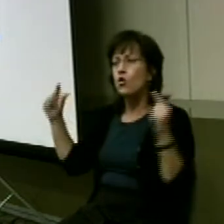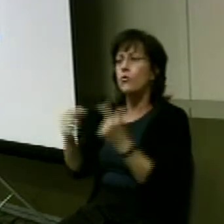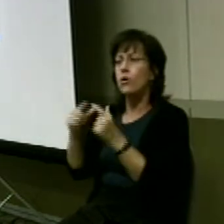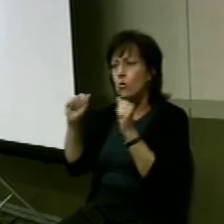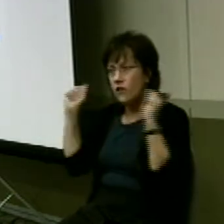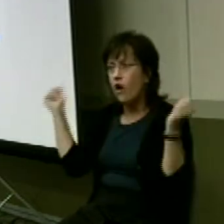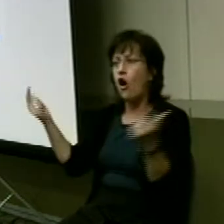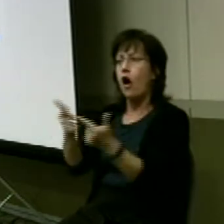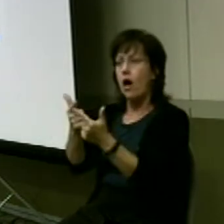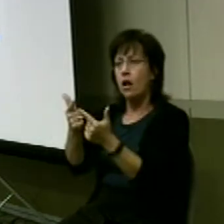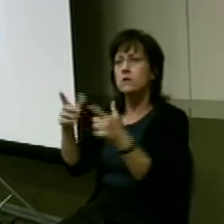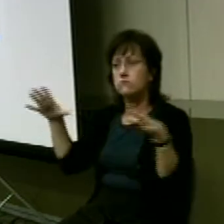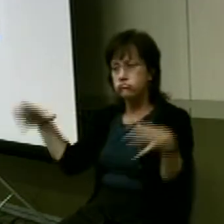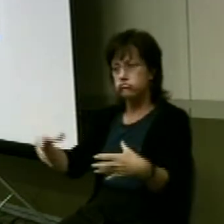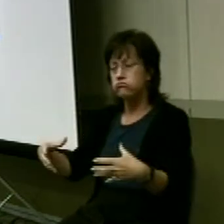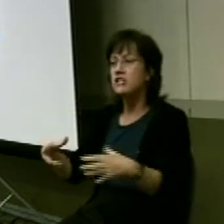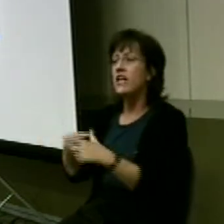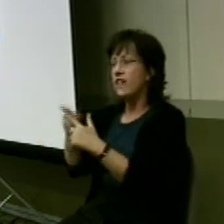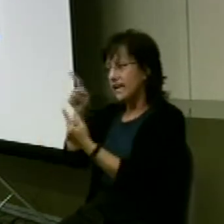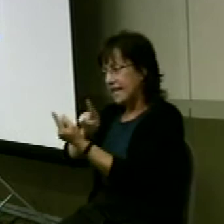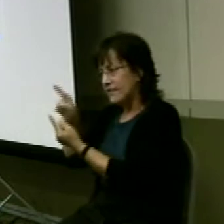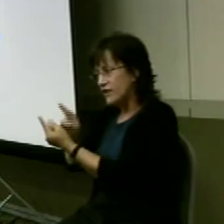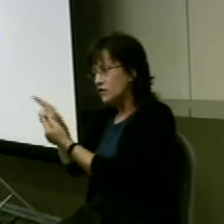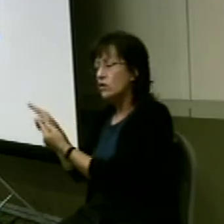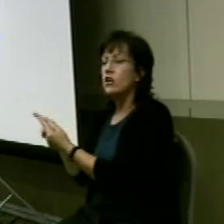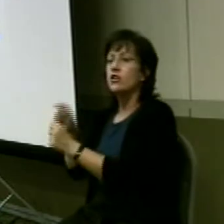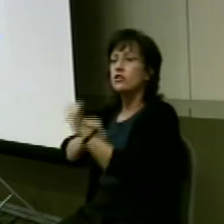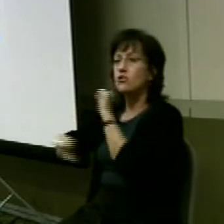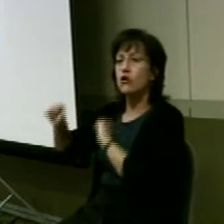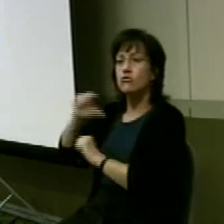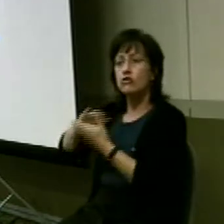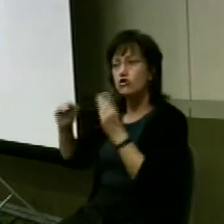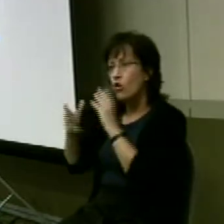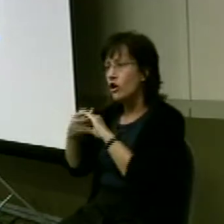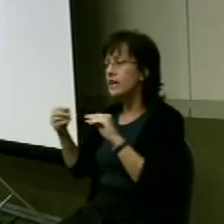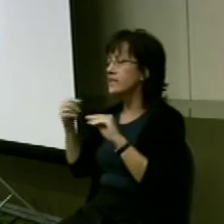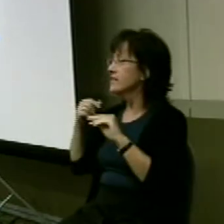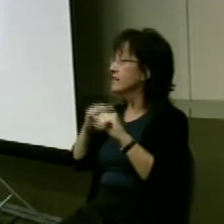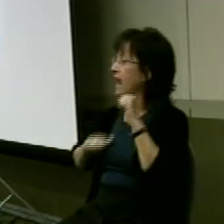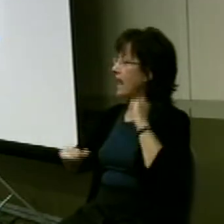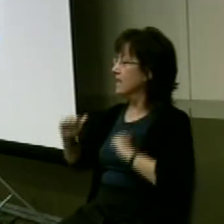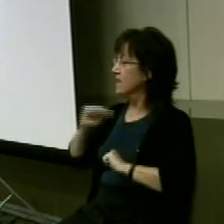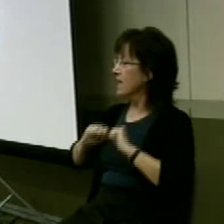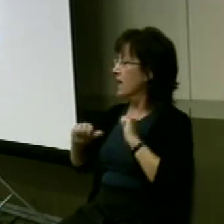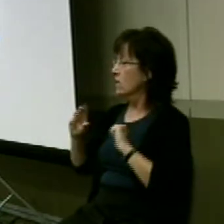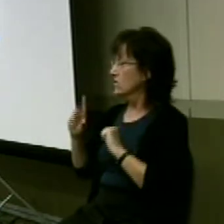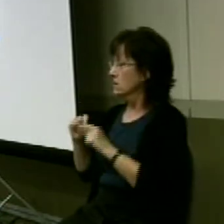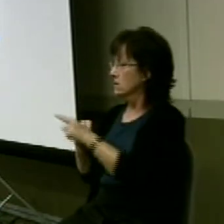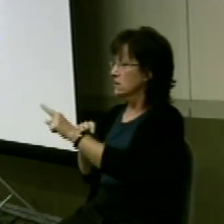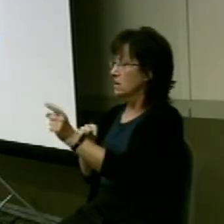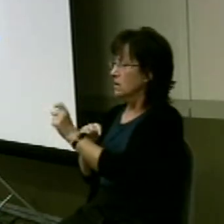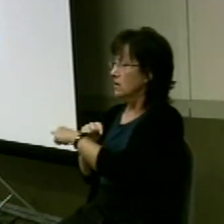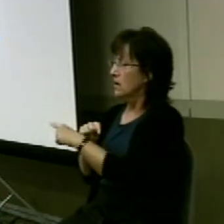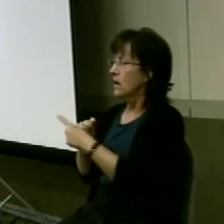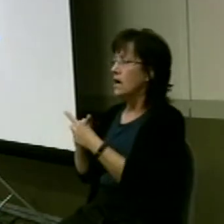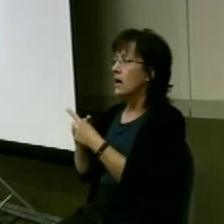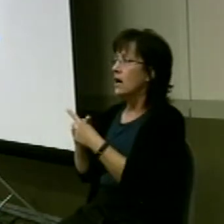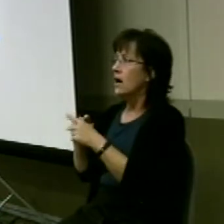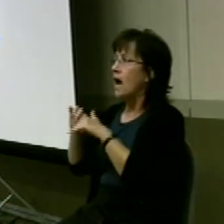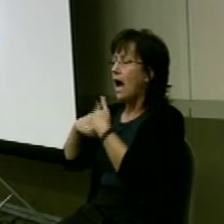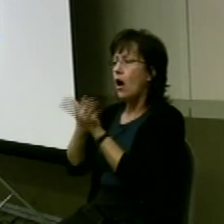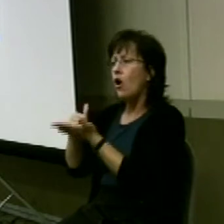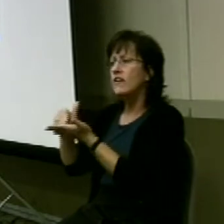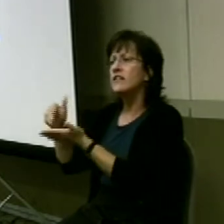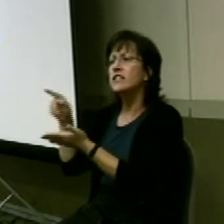long. She did a group with everyone, and then she also did individuals. We did a lot of social stories and acting out and things like that. My